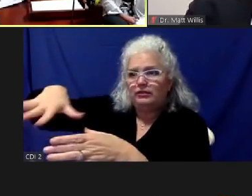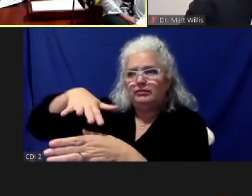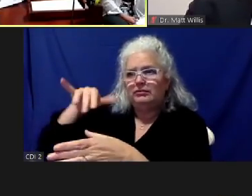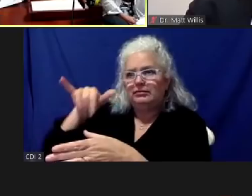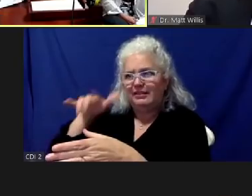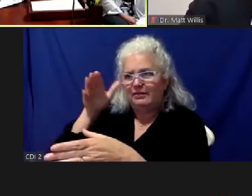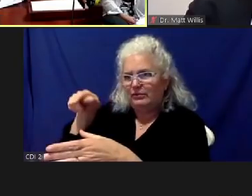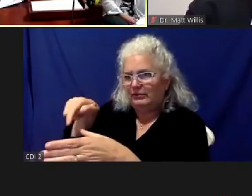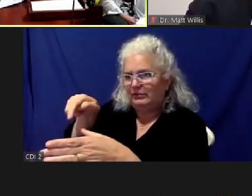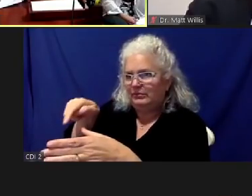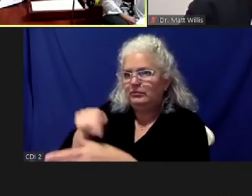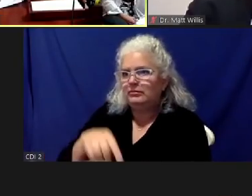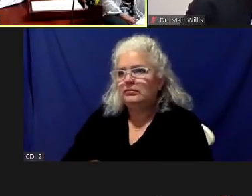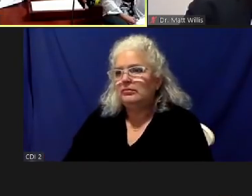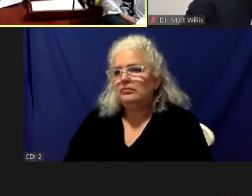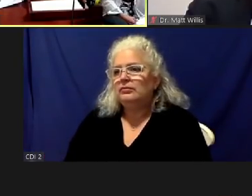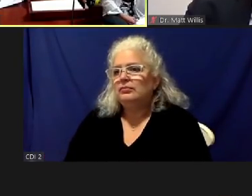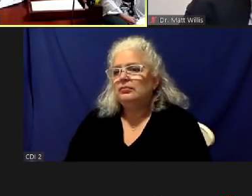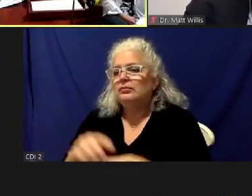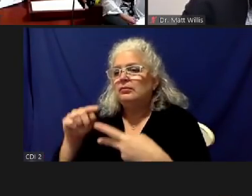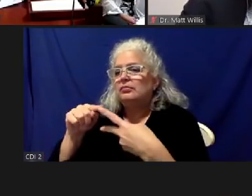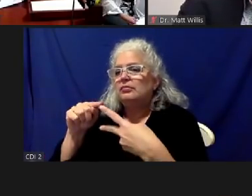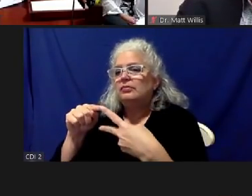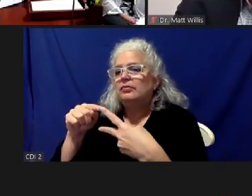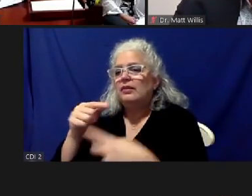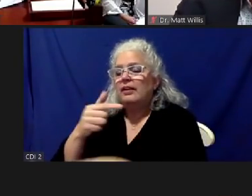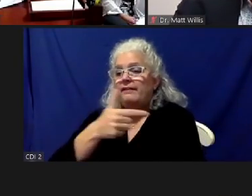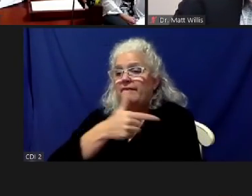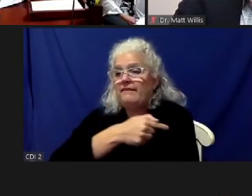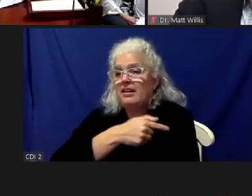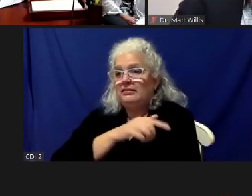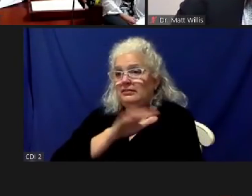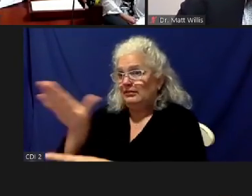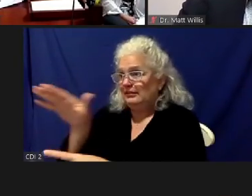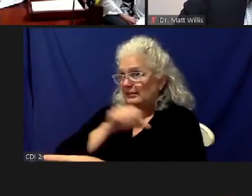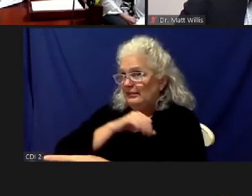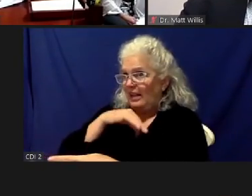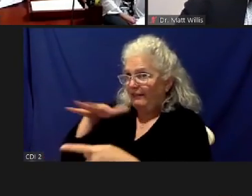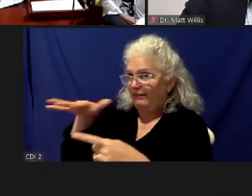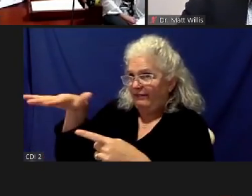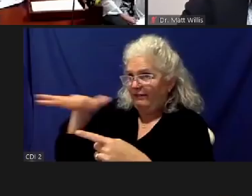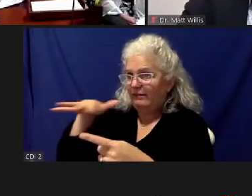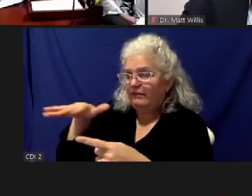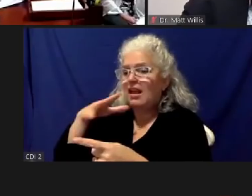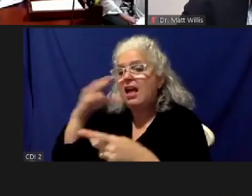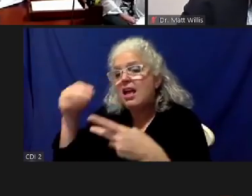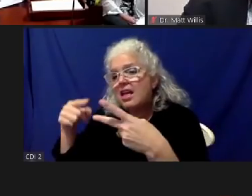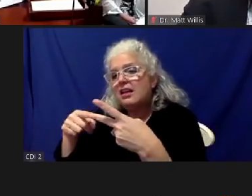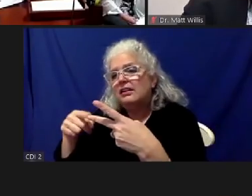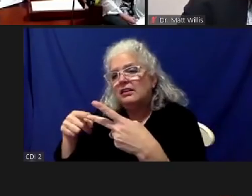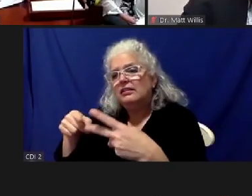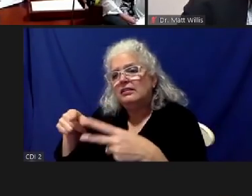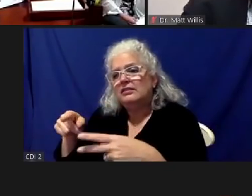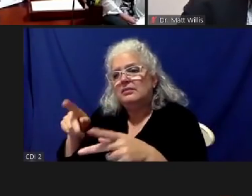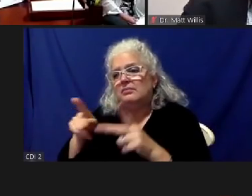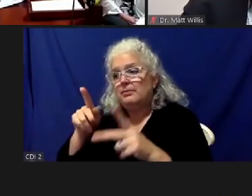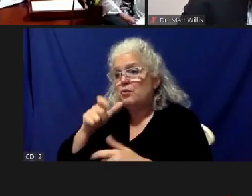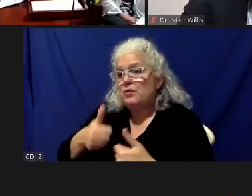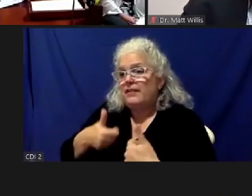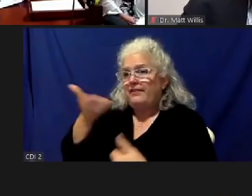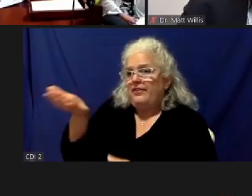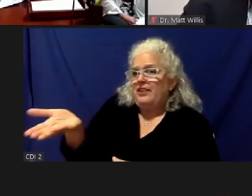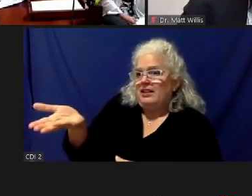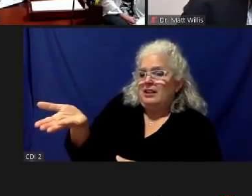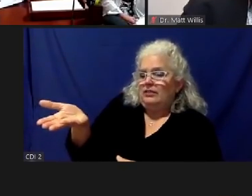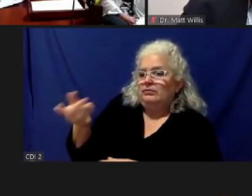are vaccinated. That's And great news. Sorry, Lane, I just wanted to add that, it's as